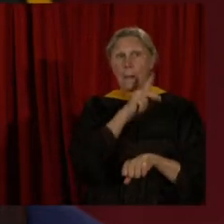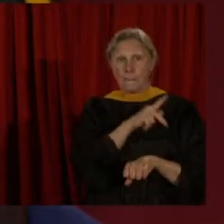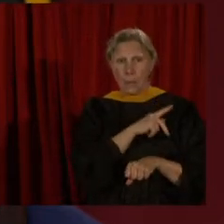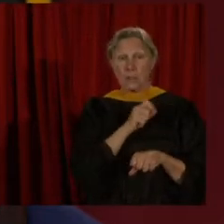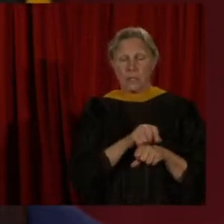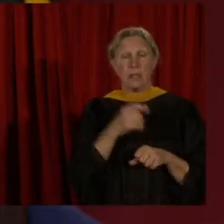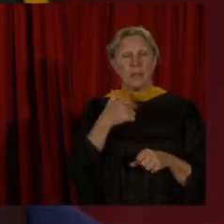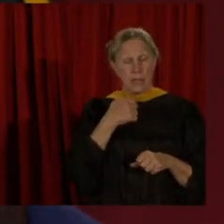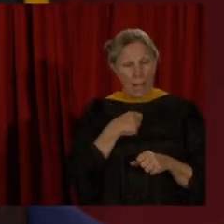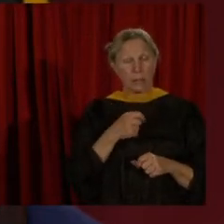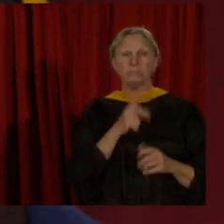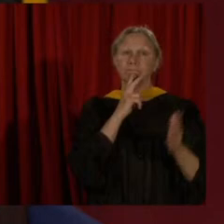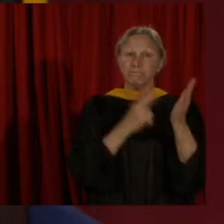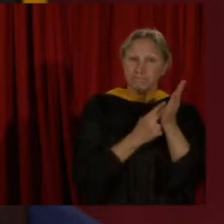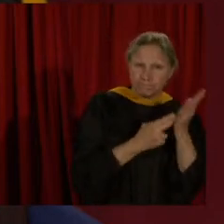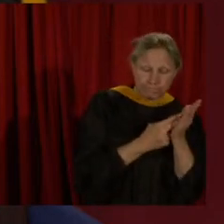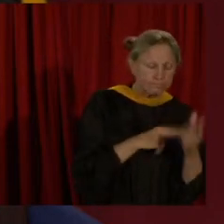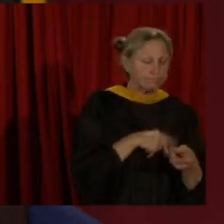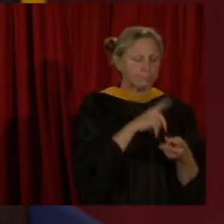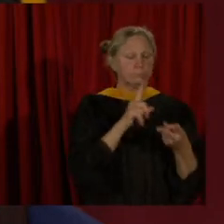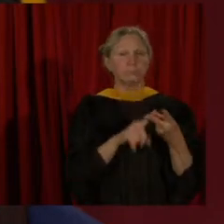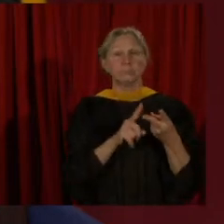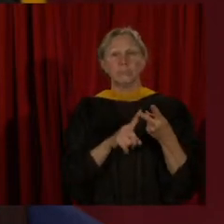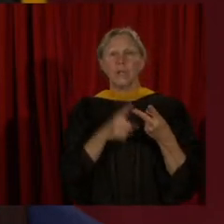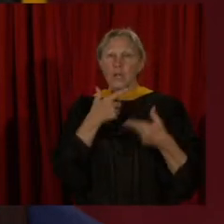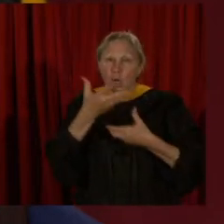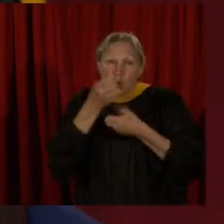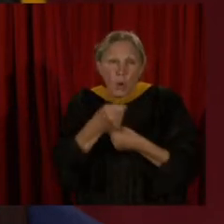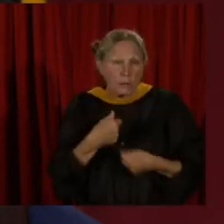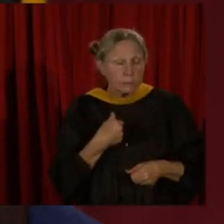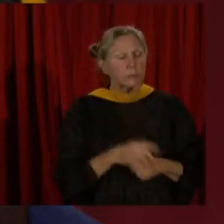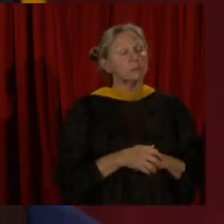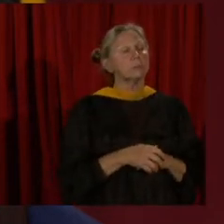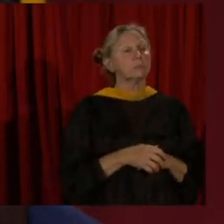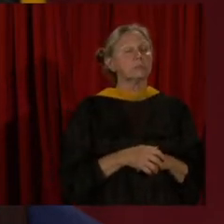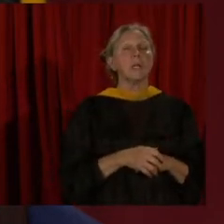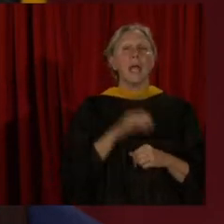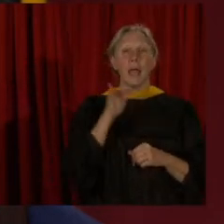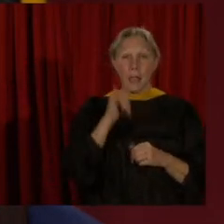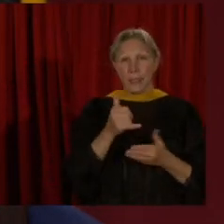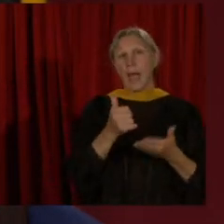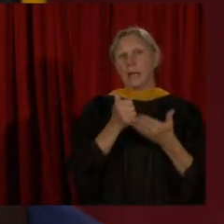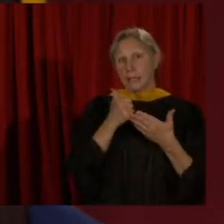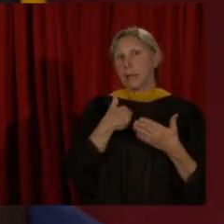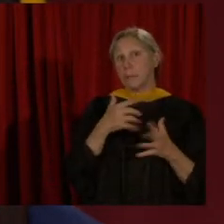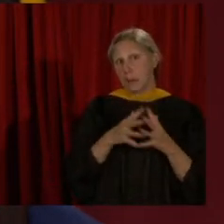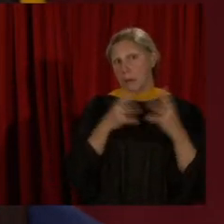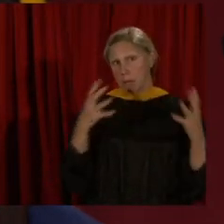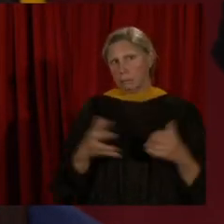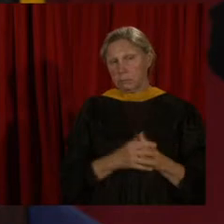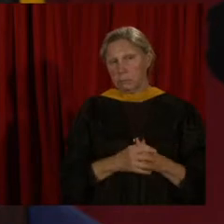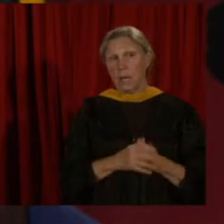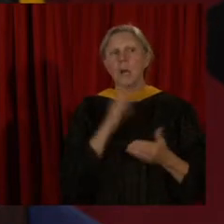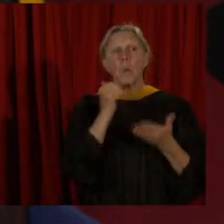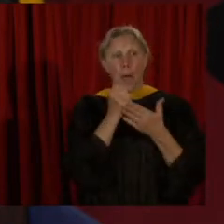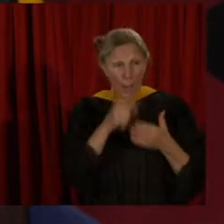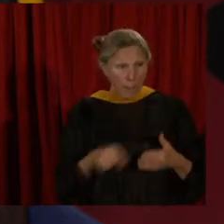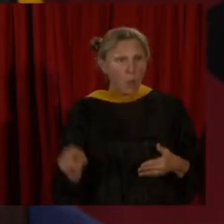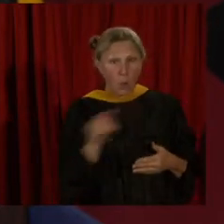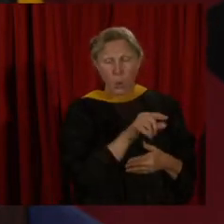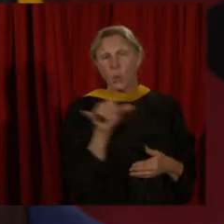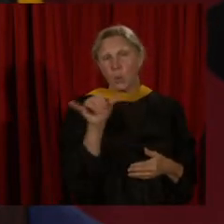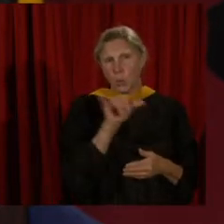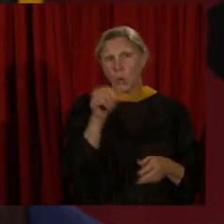integrity, to be a person who is trusted, and that has served me well, and it would serve each of you well